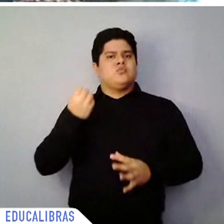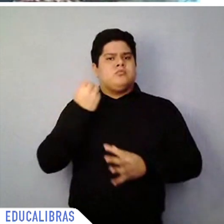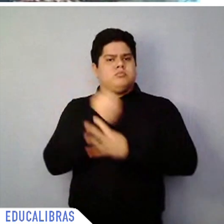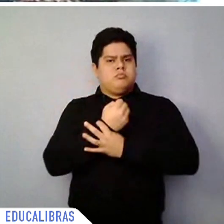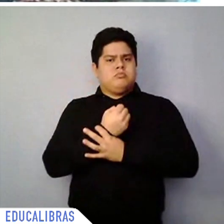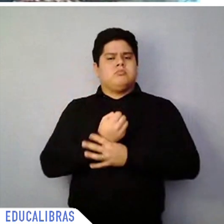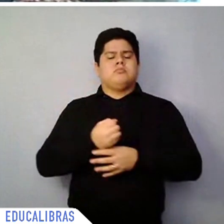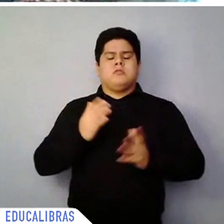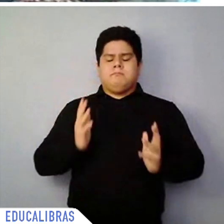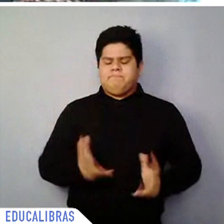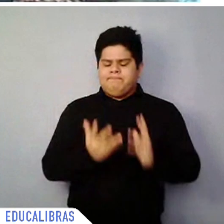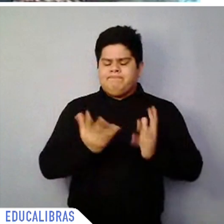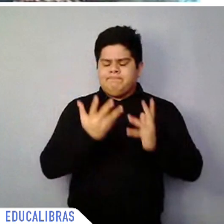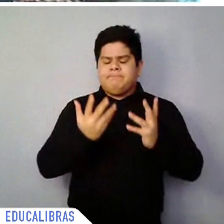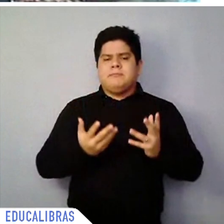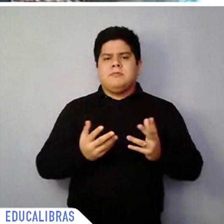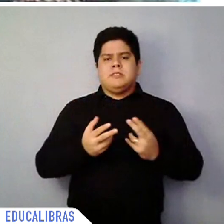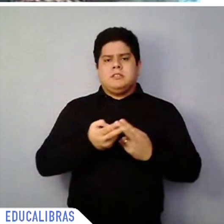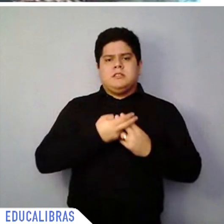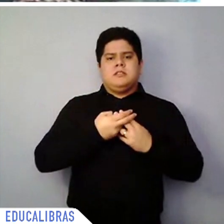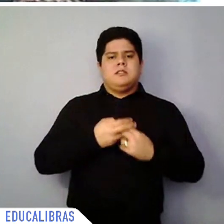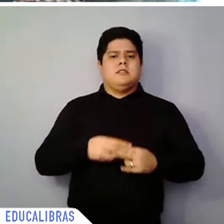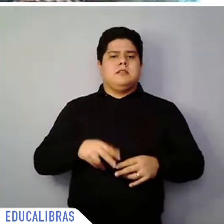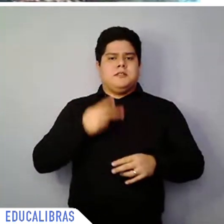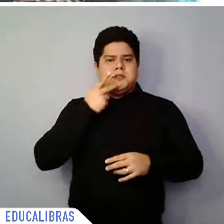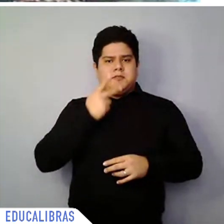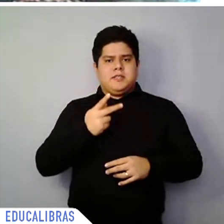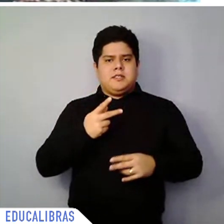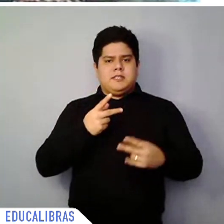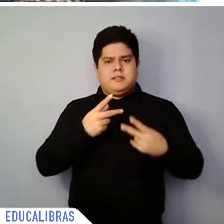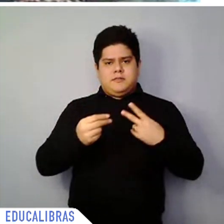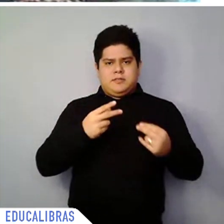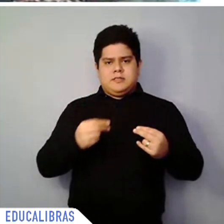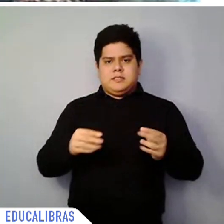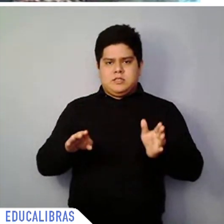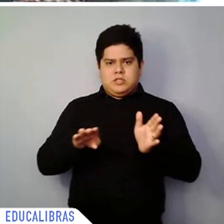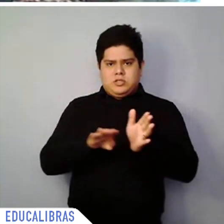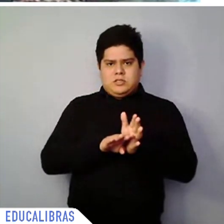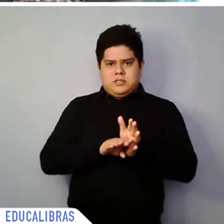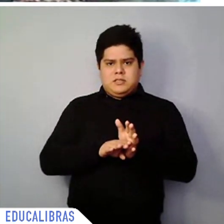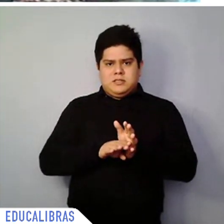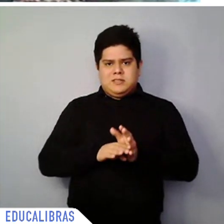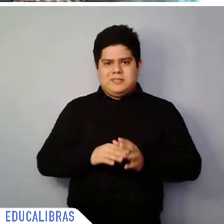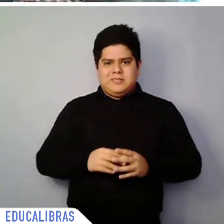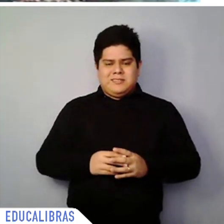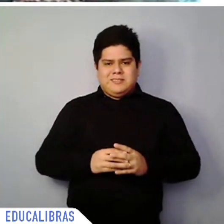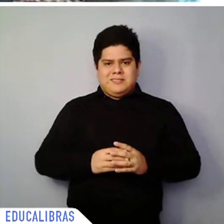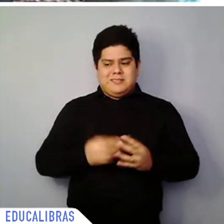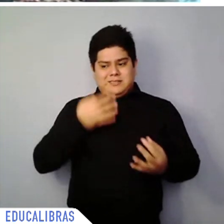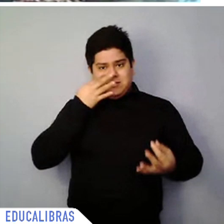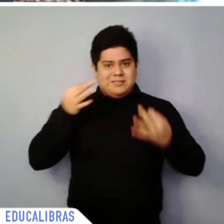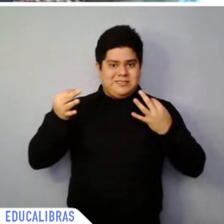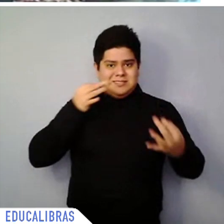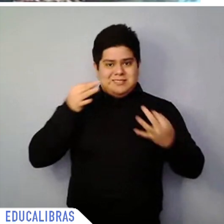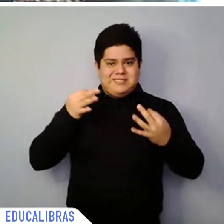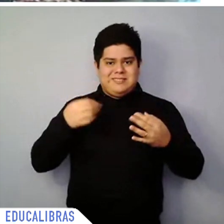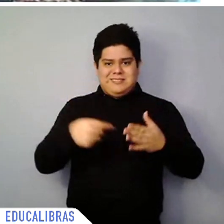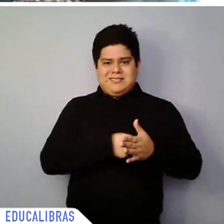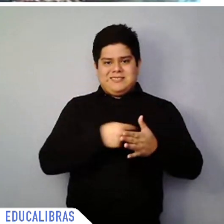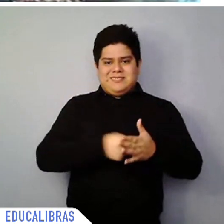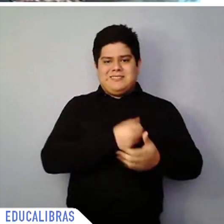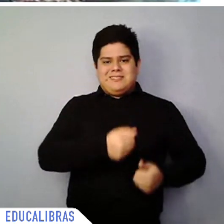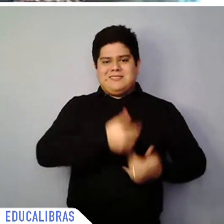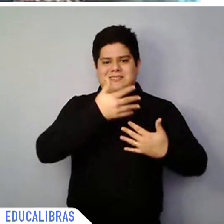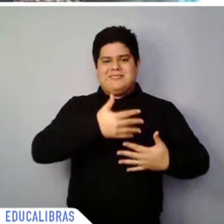areas, and everybody uses it. So we have to strengthen it. And then talking a little bit about vaccine,